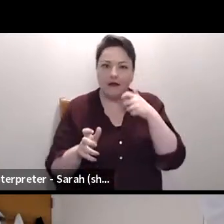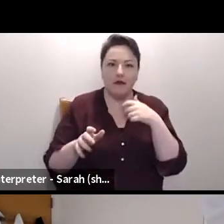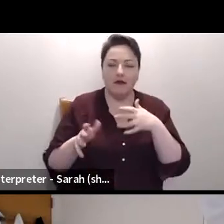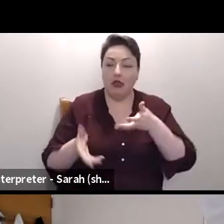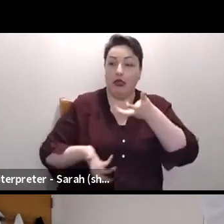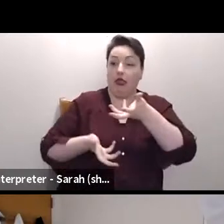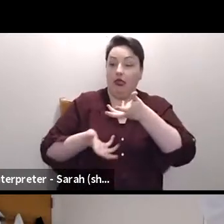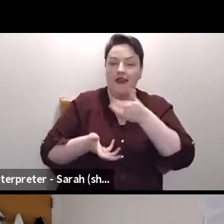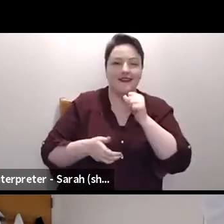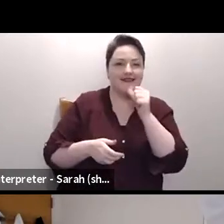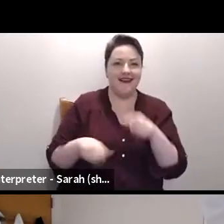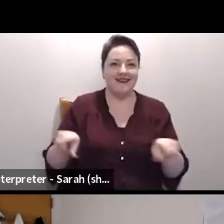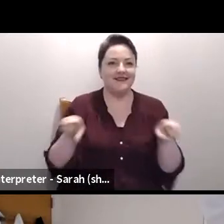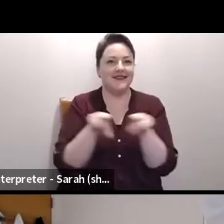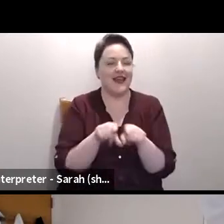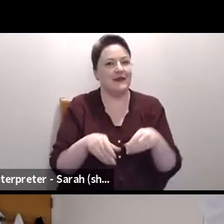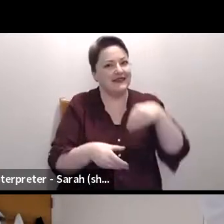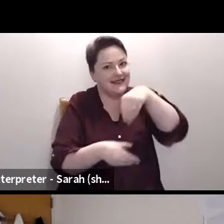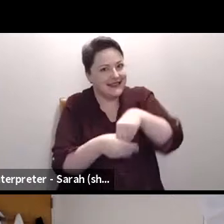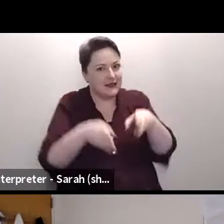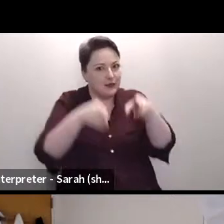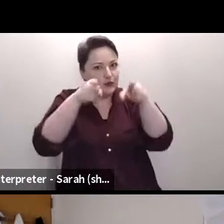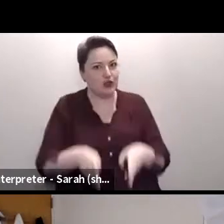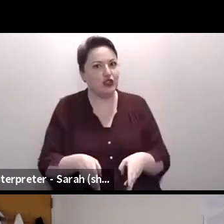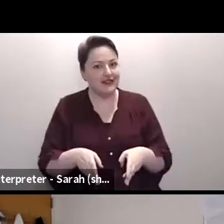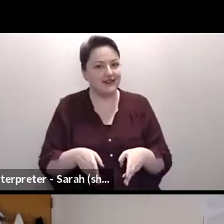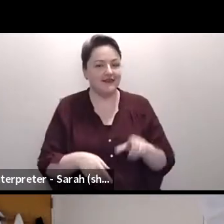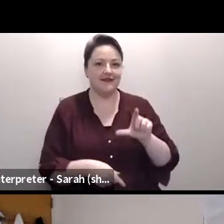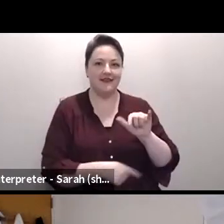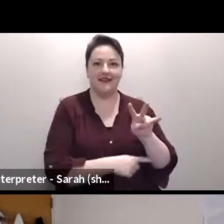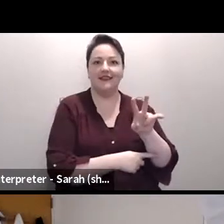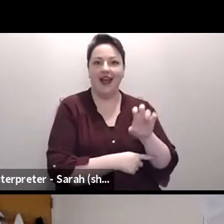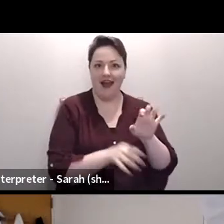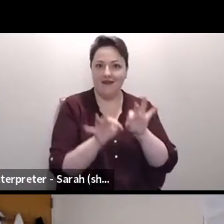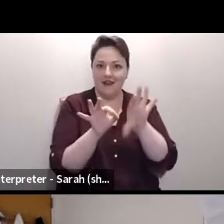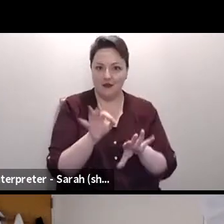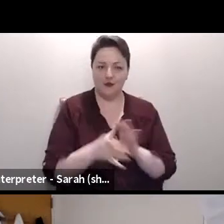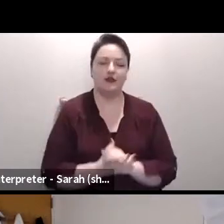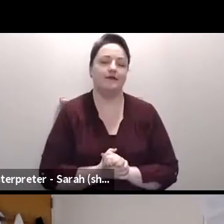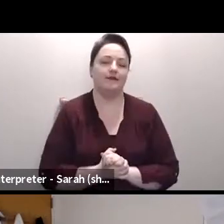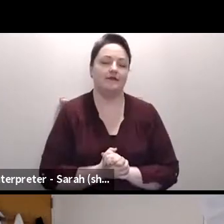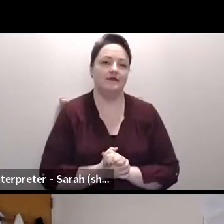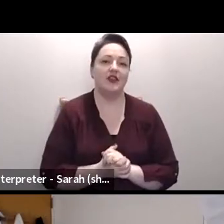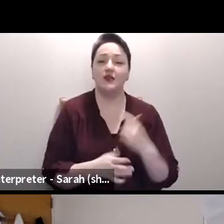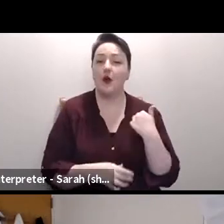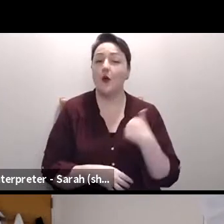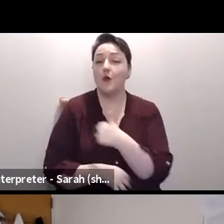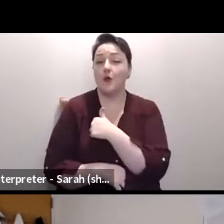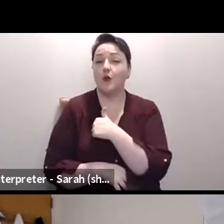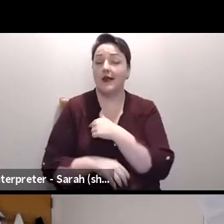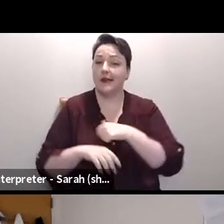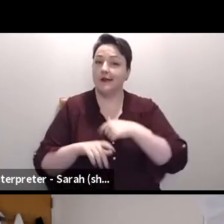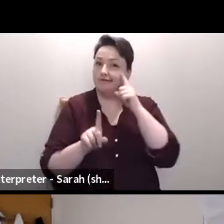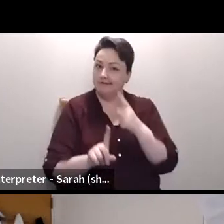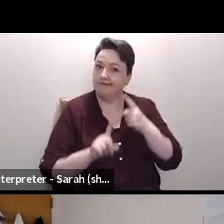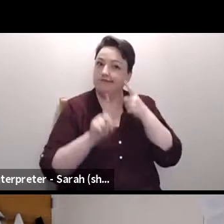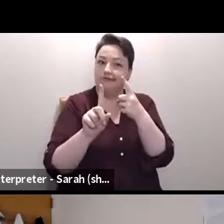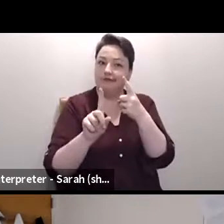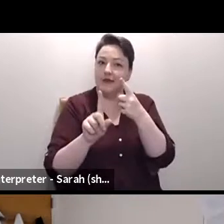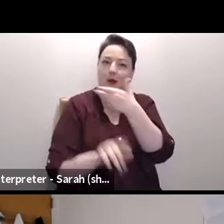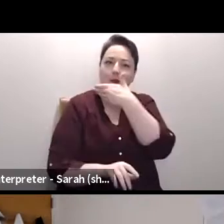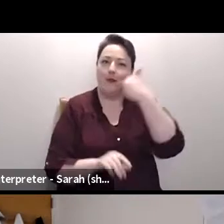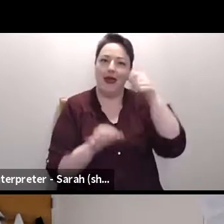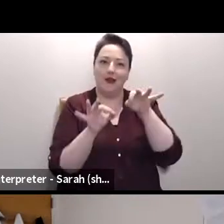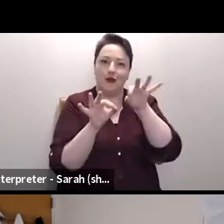having somebody there. So we're working towards having better